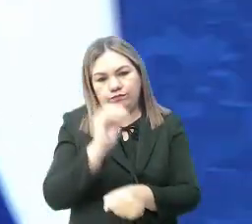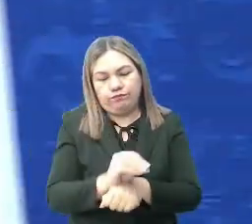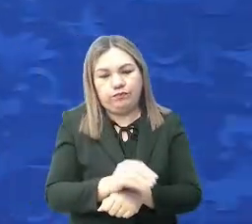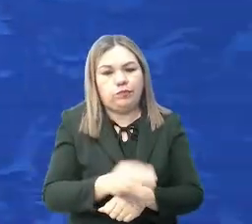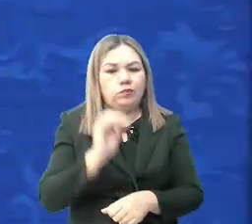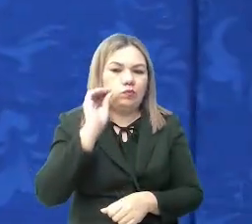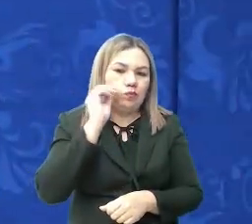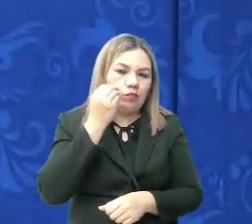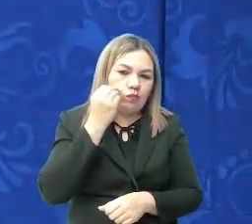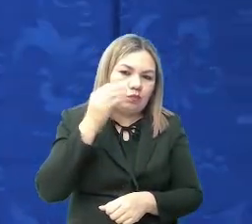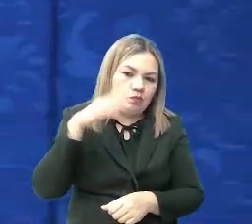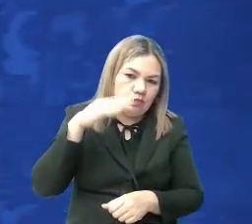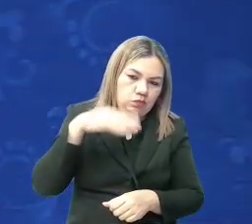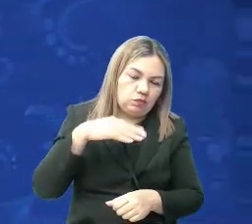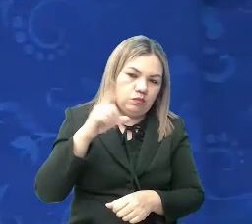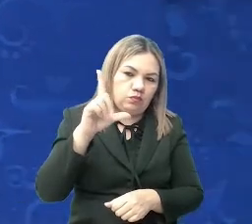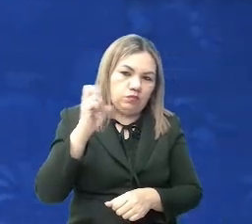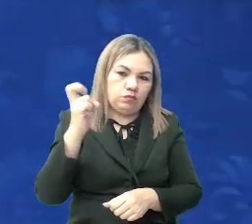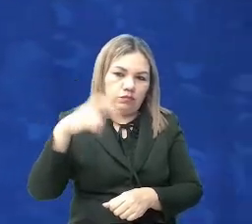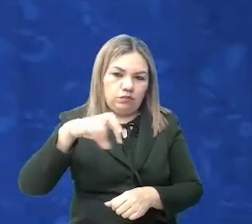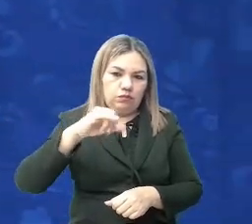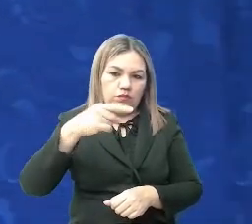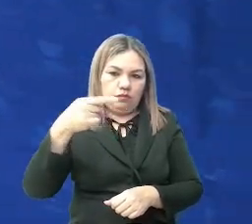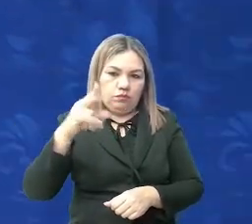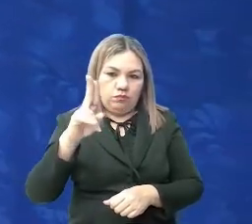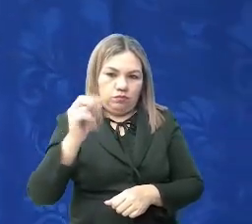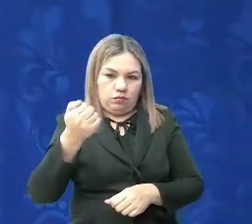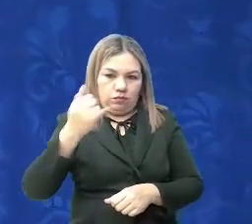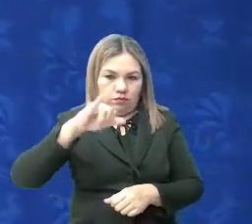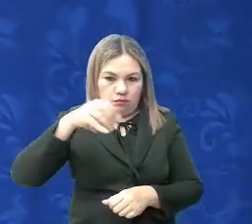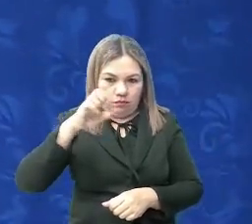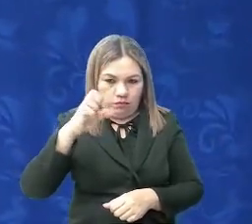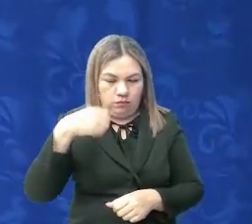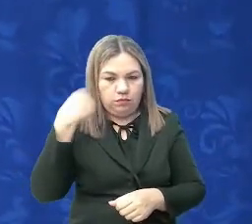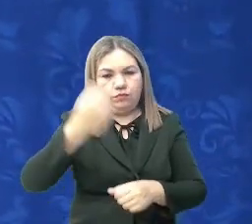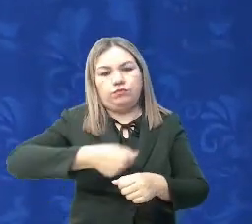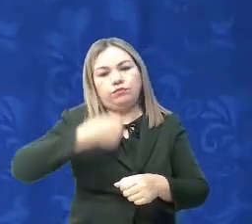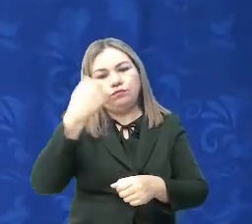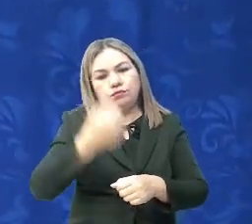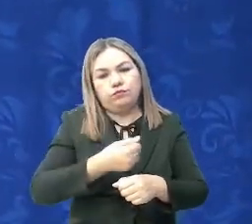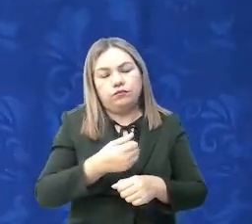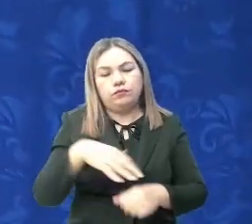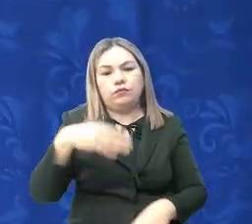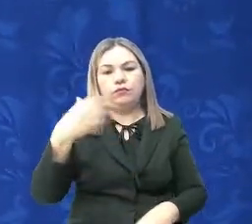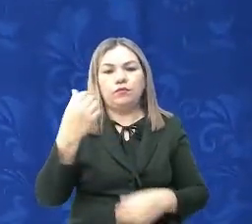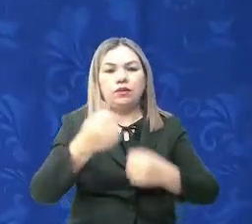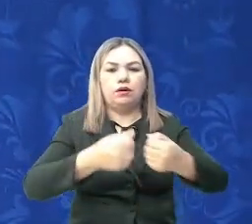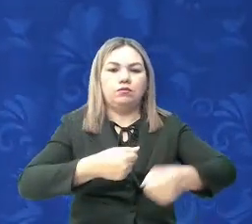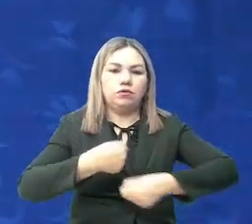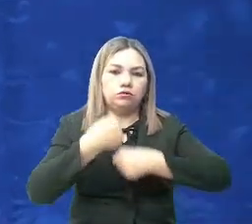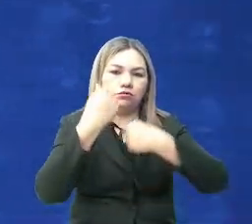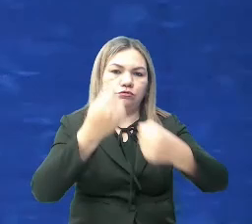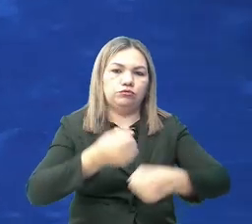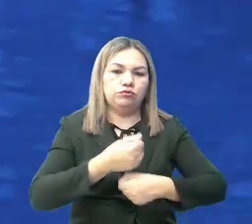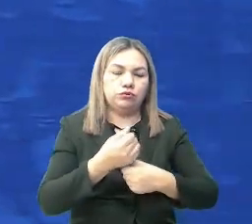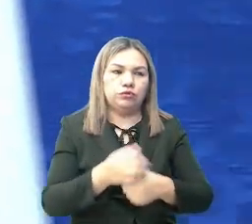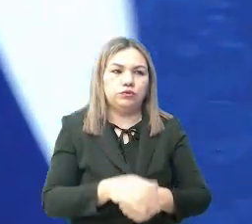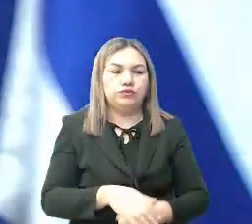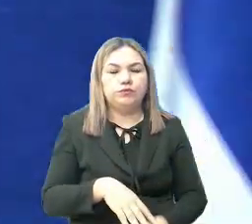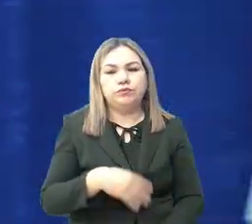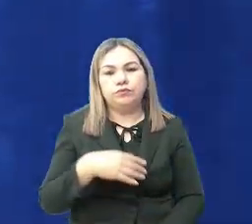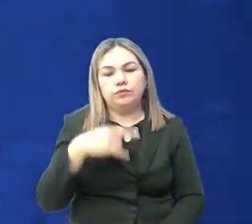our children, our youth, in prophetic language and apostolic language. So since